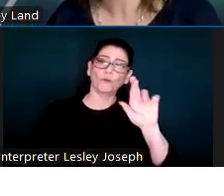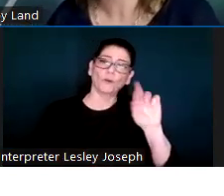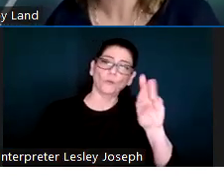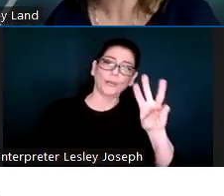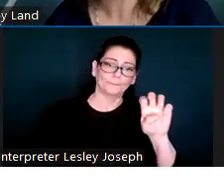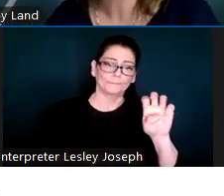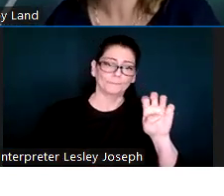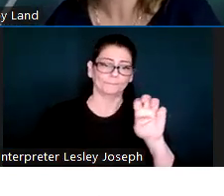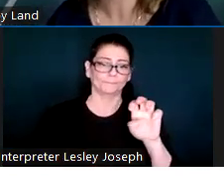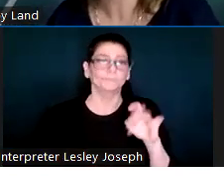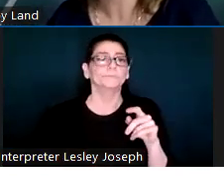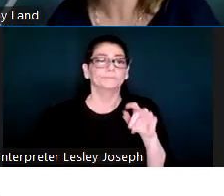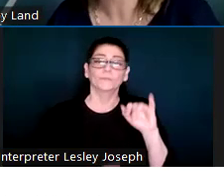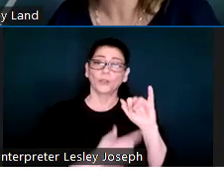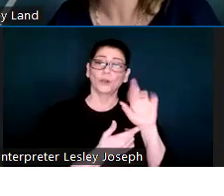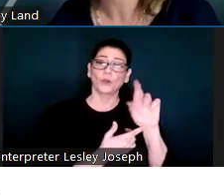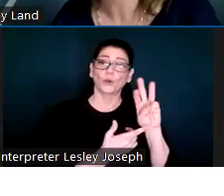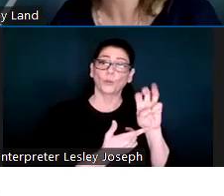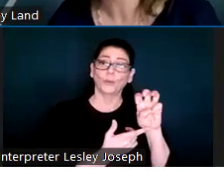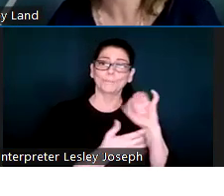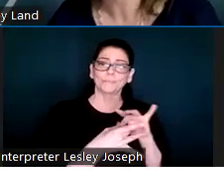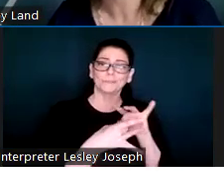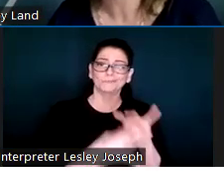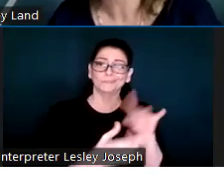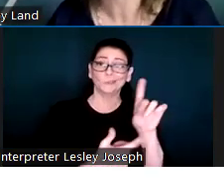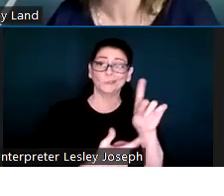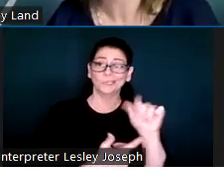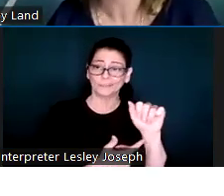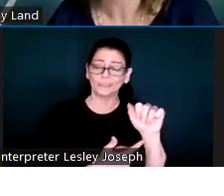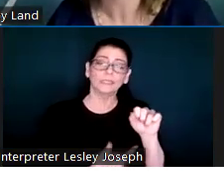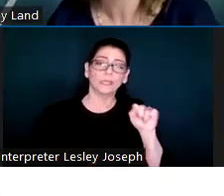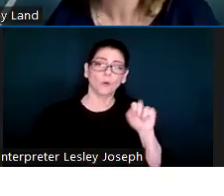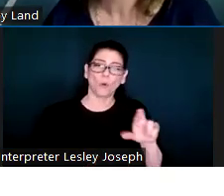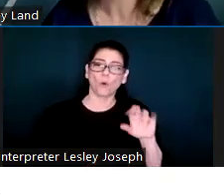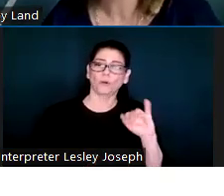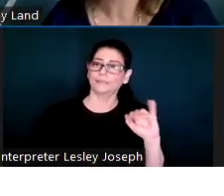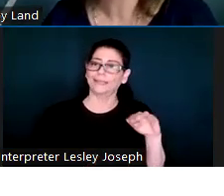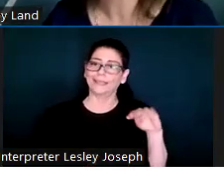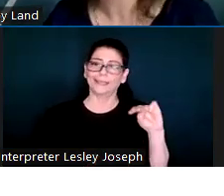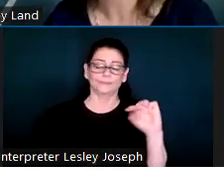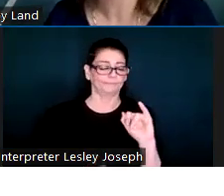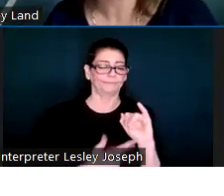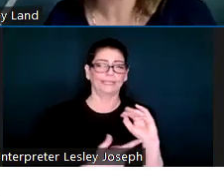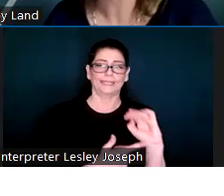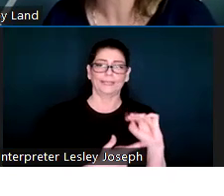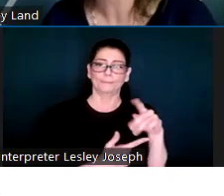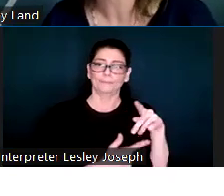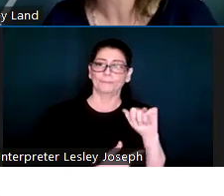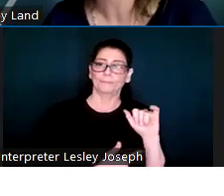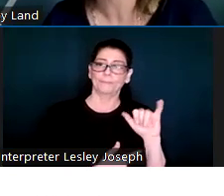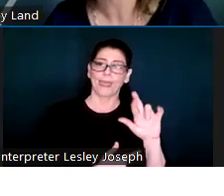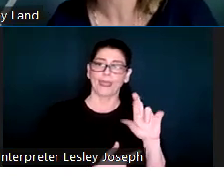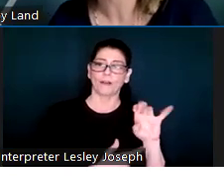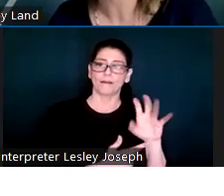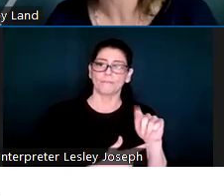be related to disability or to the impairment that the individual has. So it can't be that everybody within